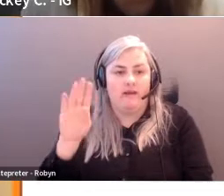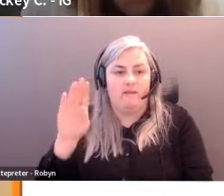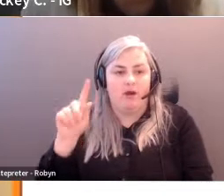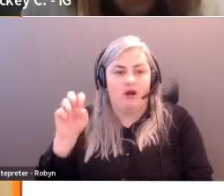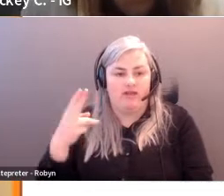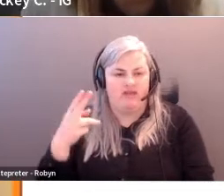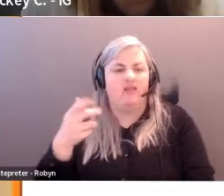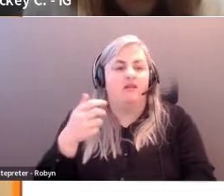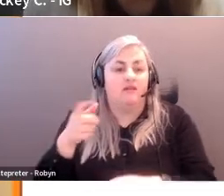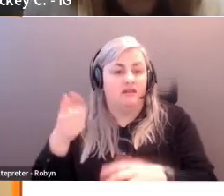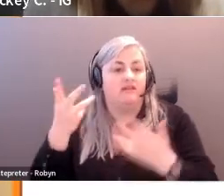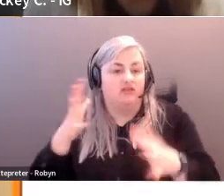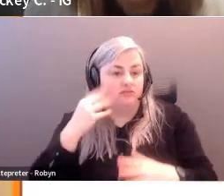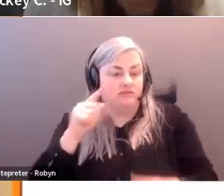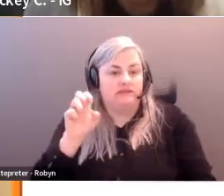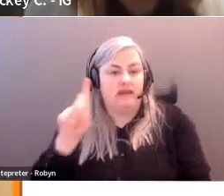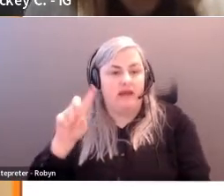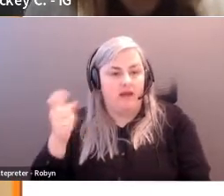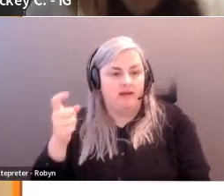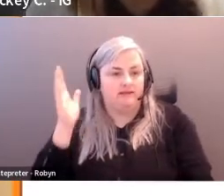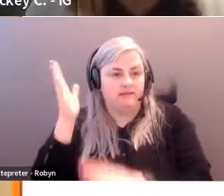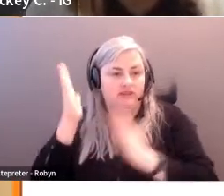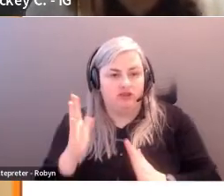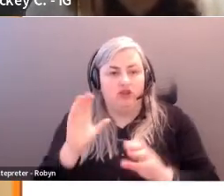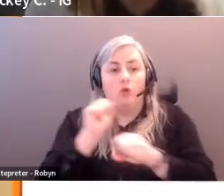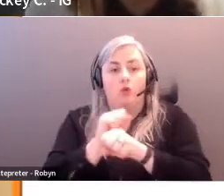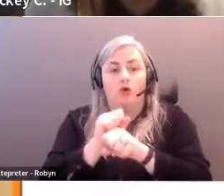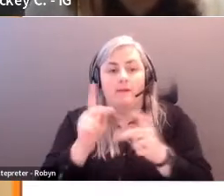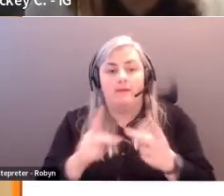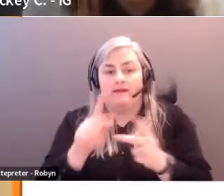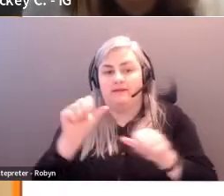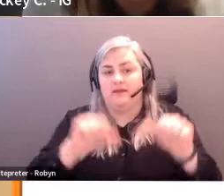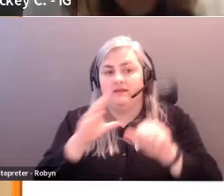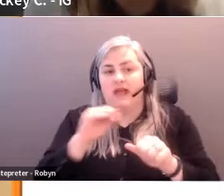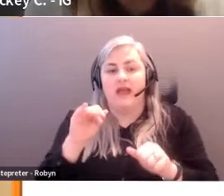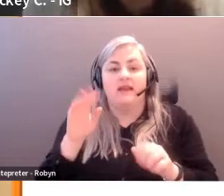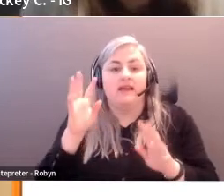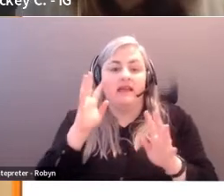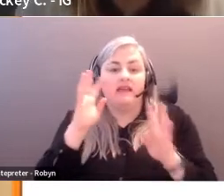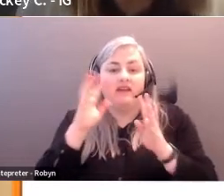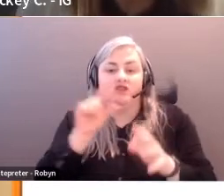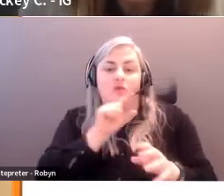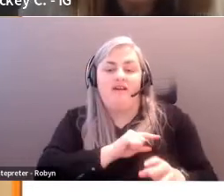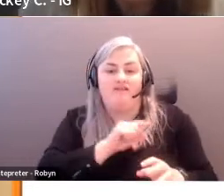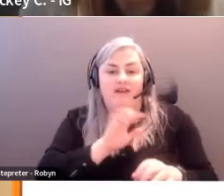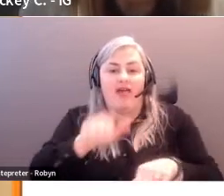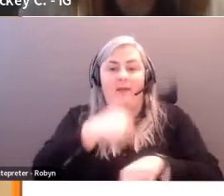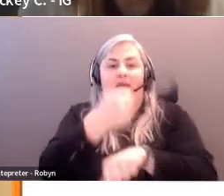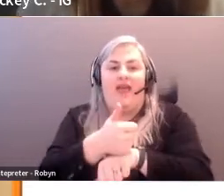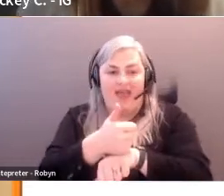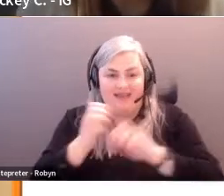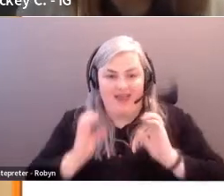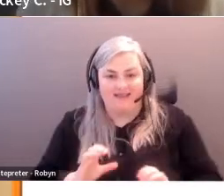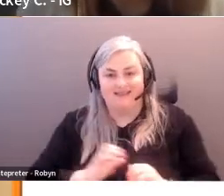science, e-learning, and inclusion expert. And he's also an Innovation Guelph alumni client. As a thought